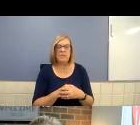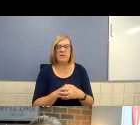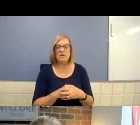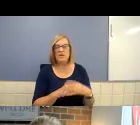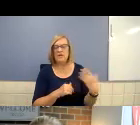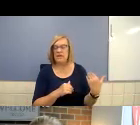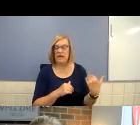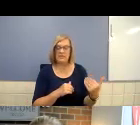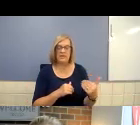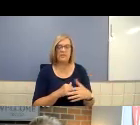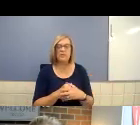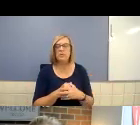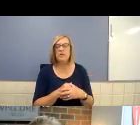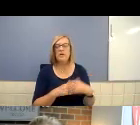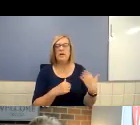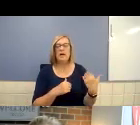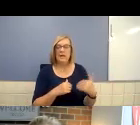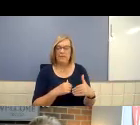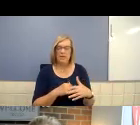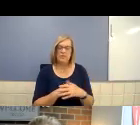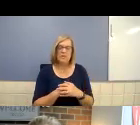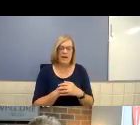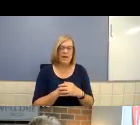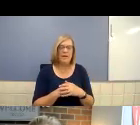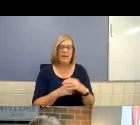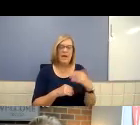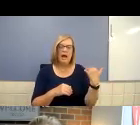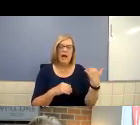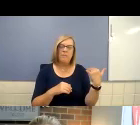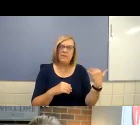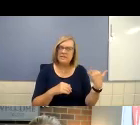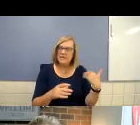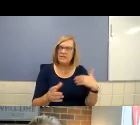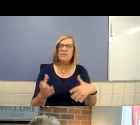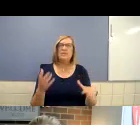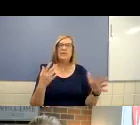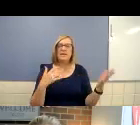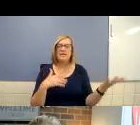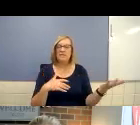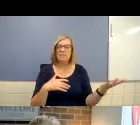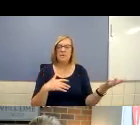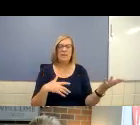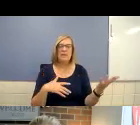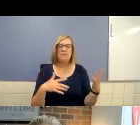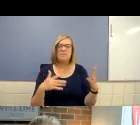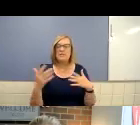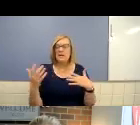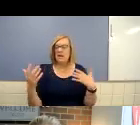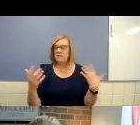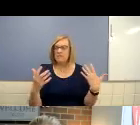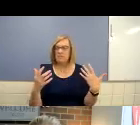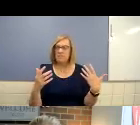that same year, you take ASL 2, a lab that goes with that. You continue to look at the deaf community, but